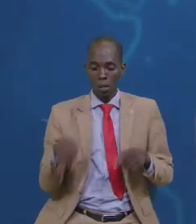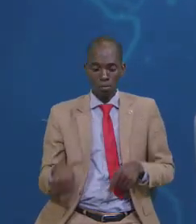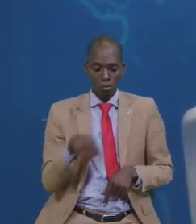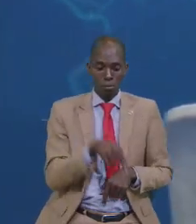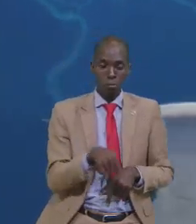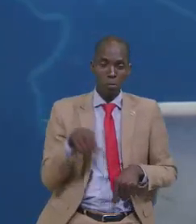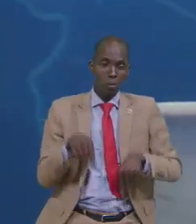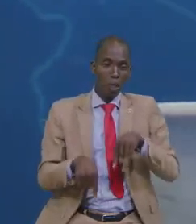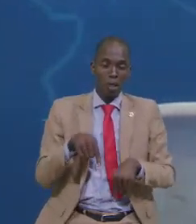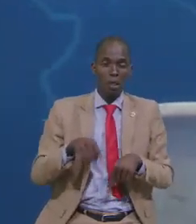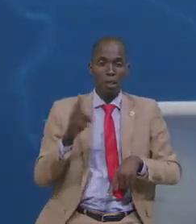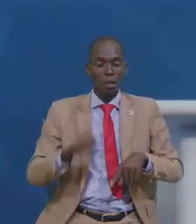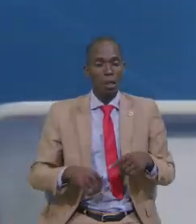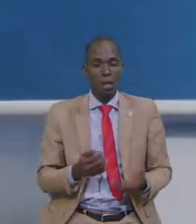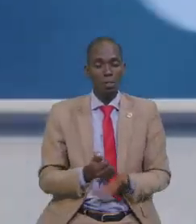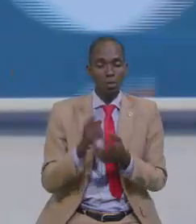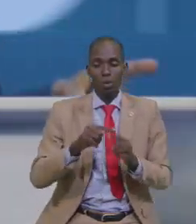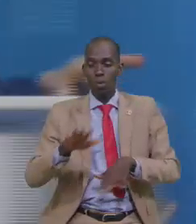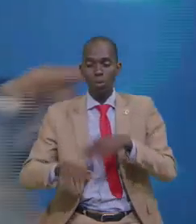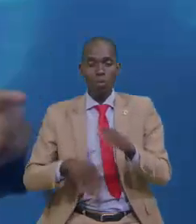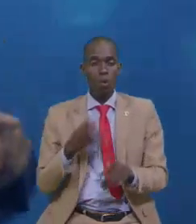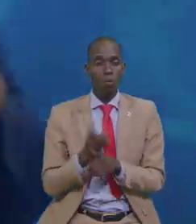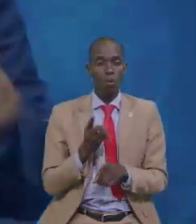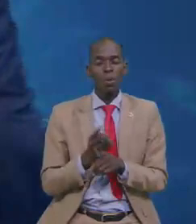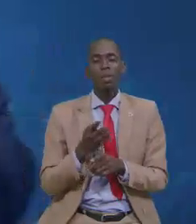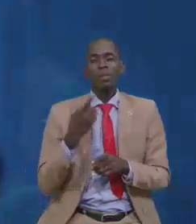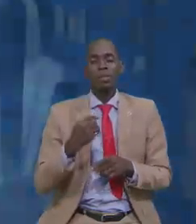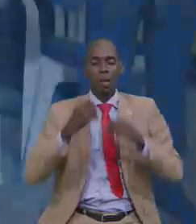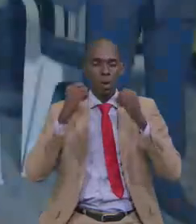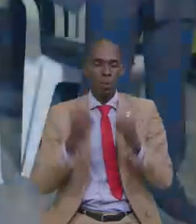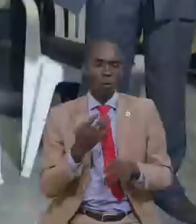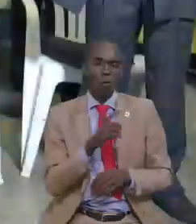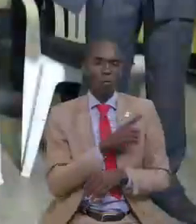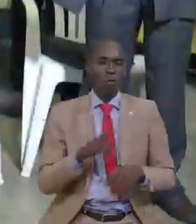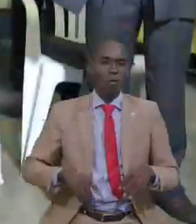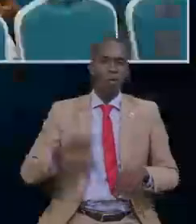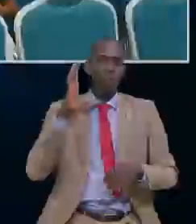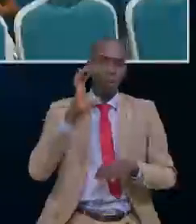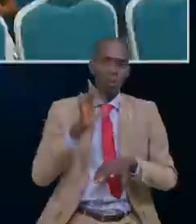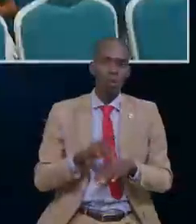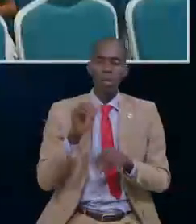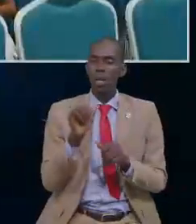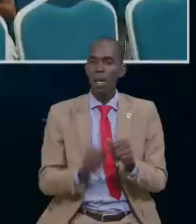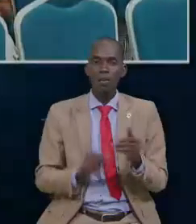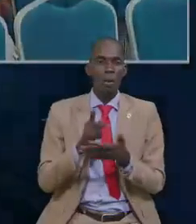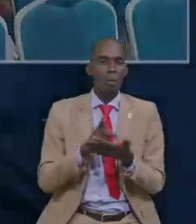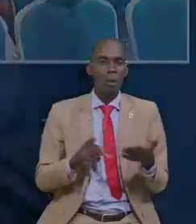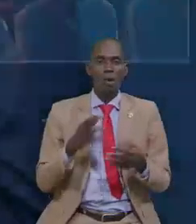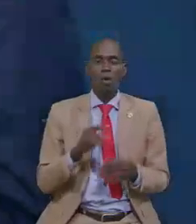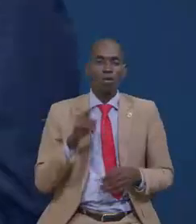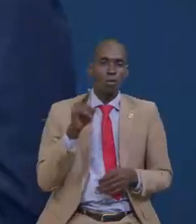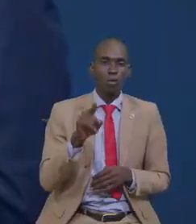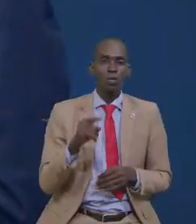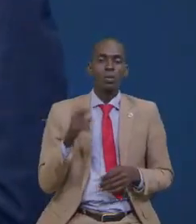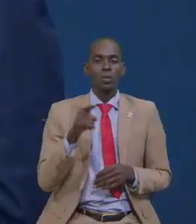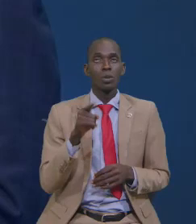carry you, or you cannot walk. The power of the Lord will touch every part of you. It will